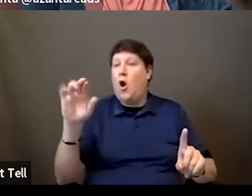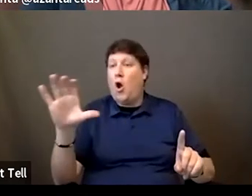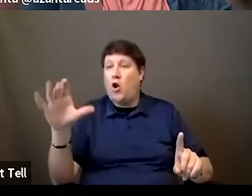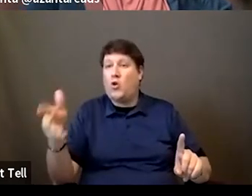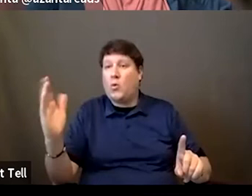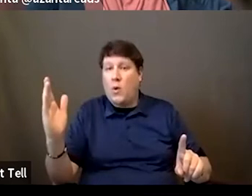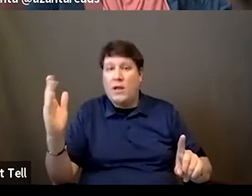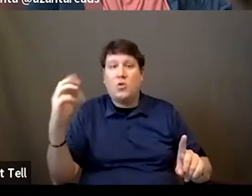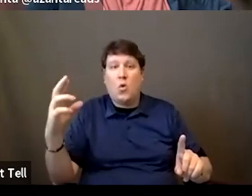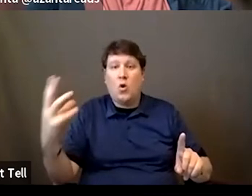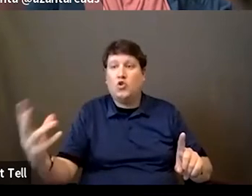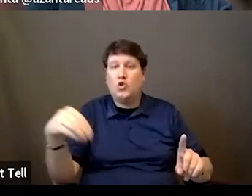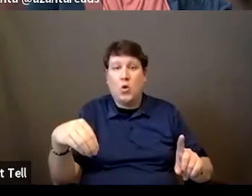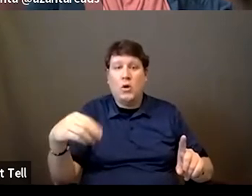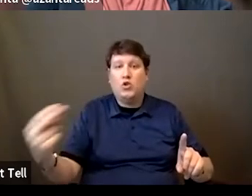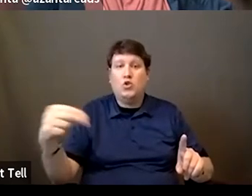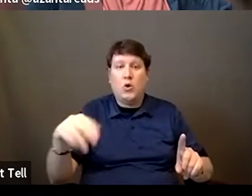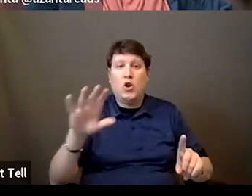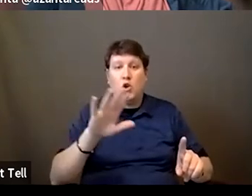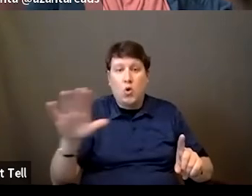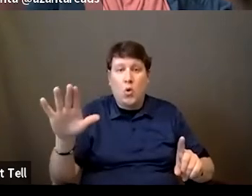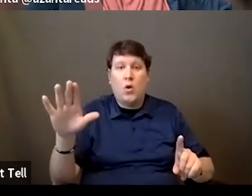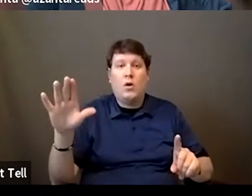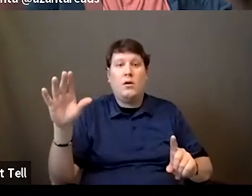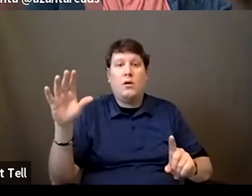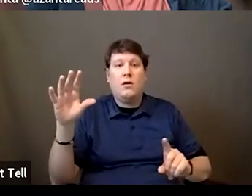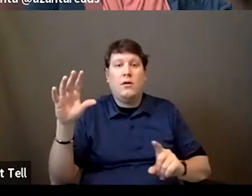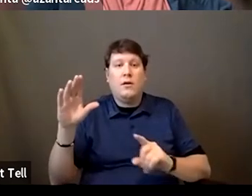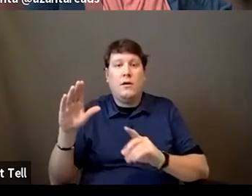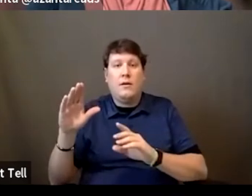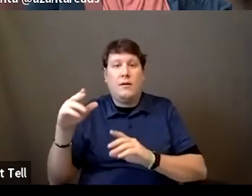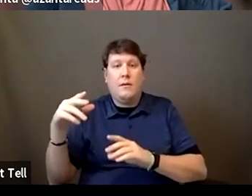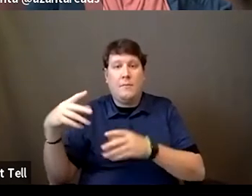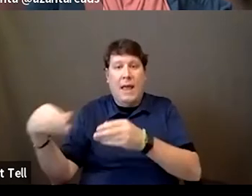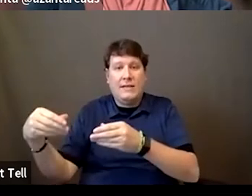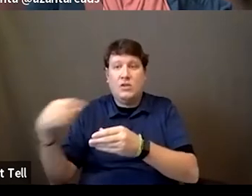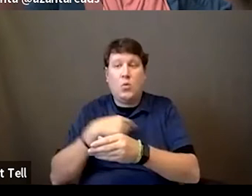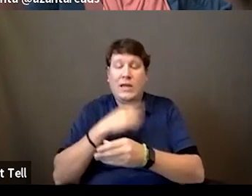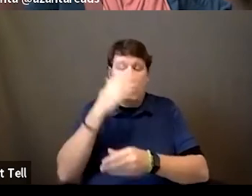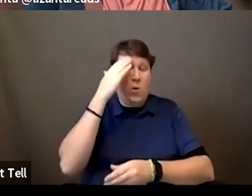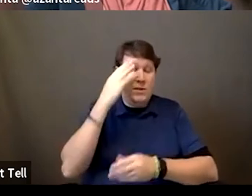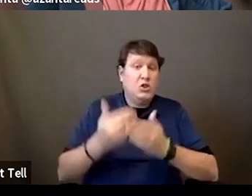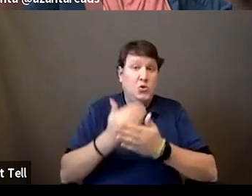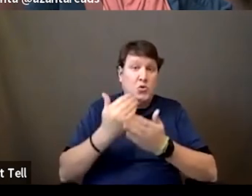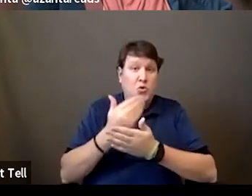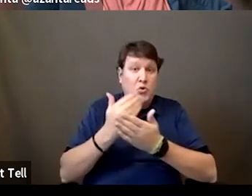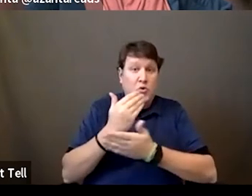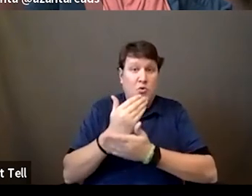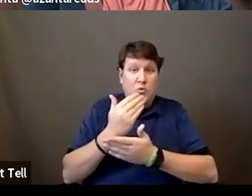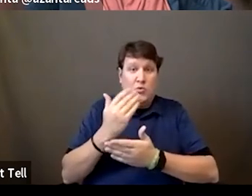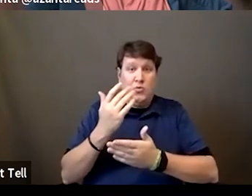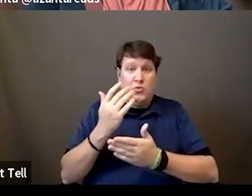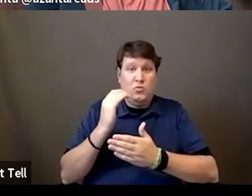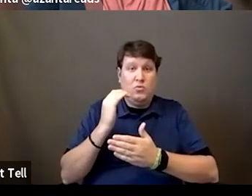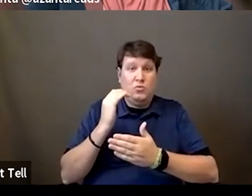joining your influencer packages, make sure there's a spot for BookTok because it's so new. We know it's new, but it's a little